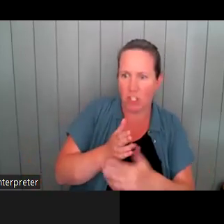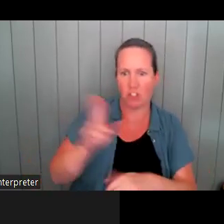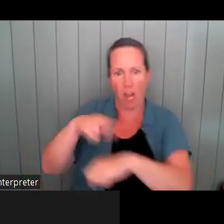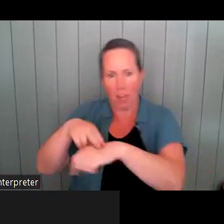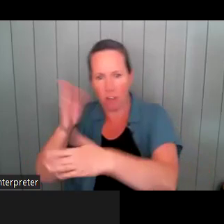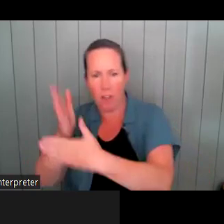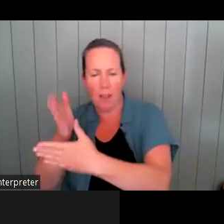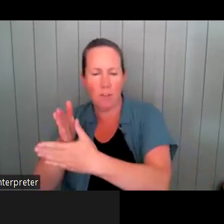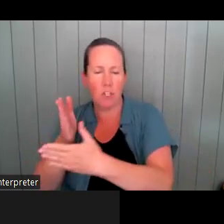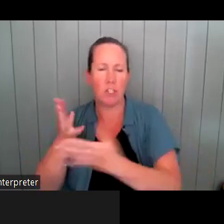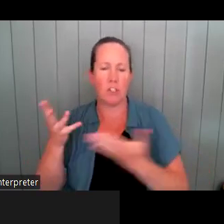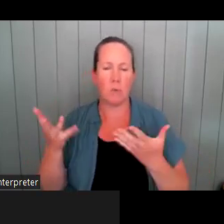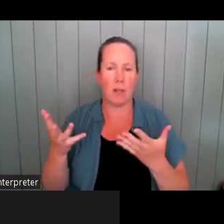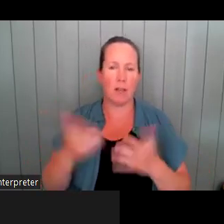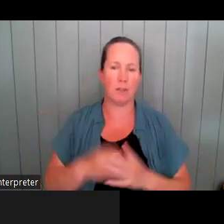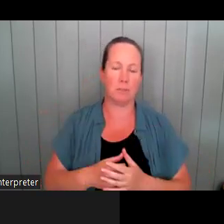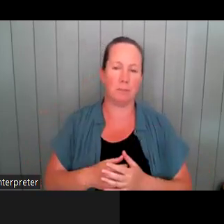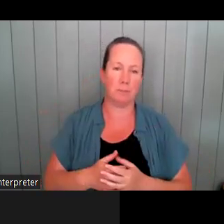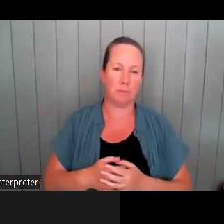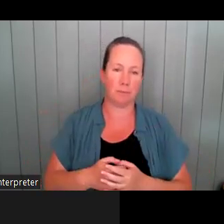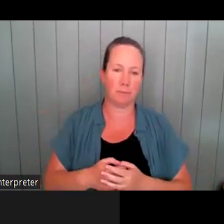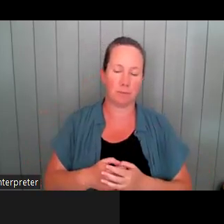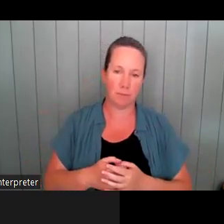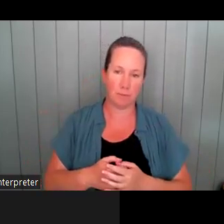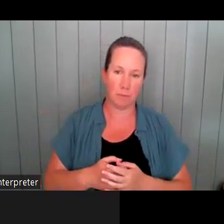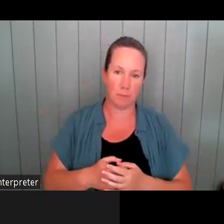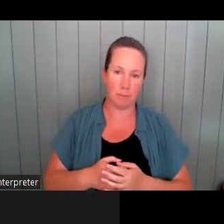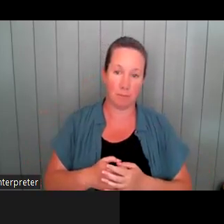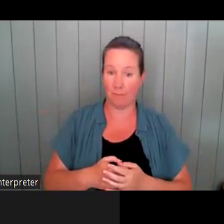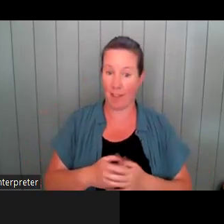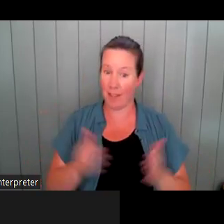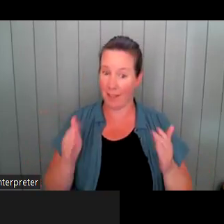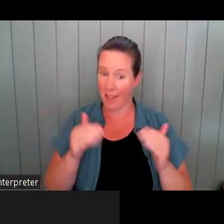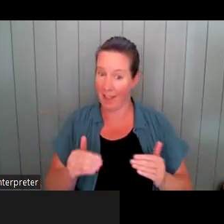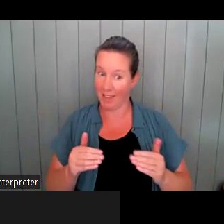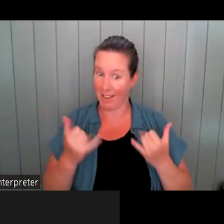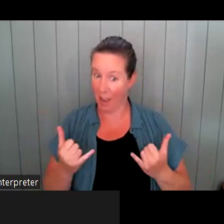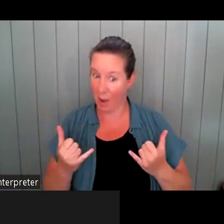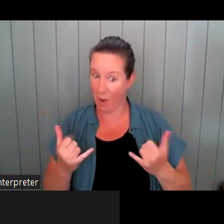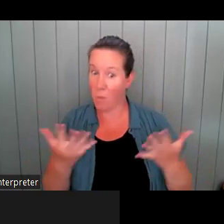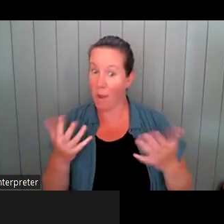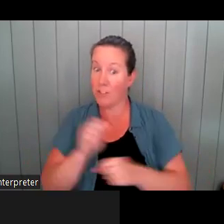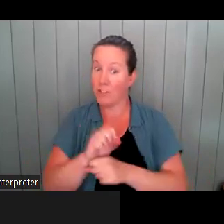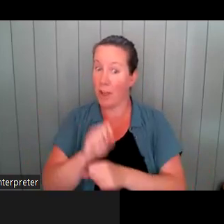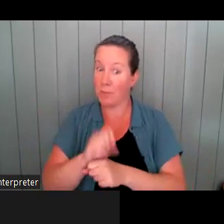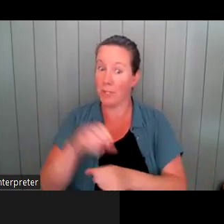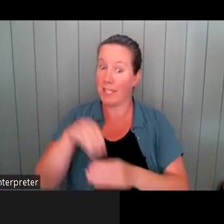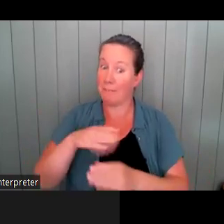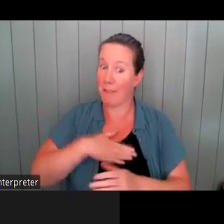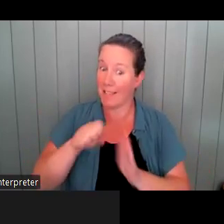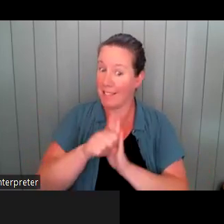And then what, like we said, what we're all kind of excited about is what jobs are in Washington State and in my